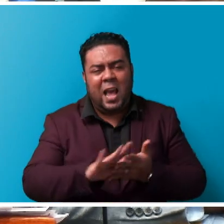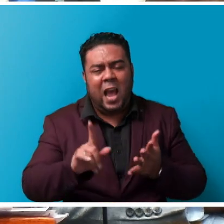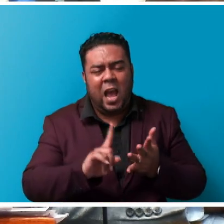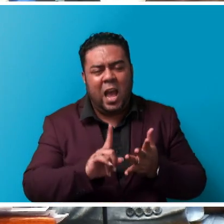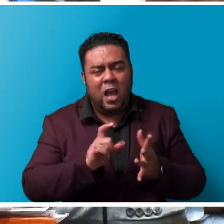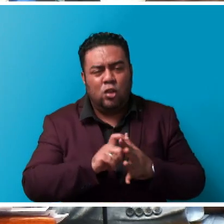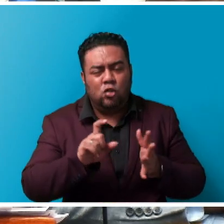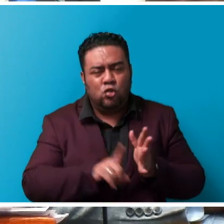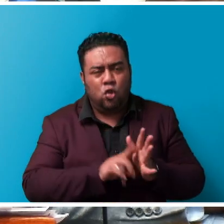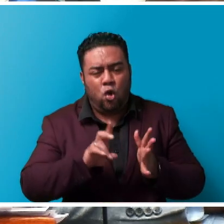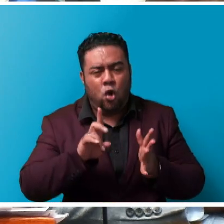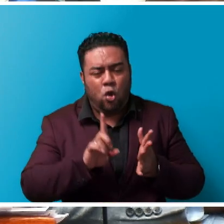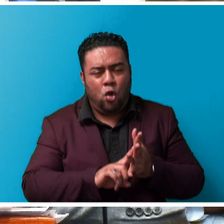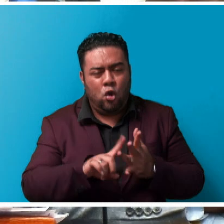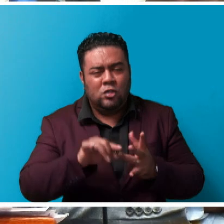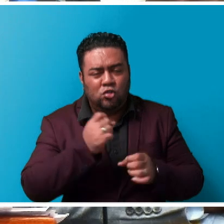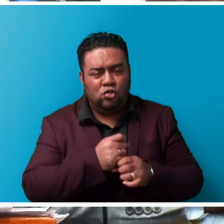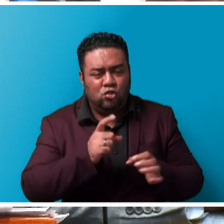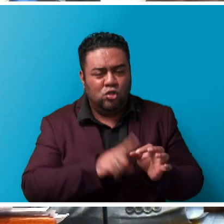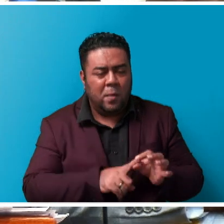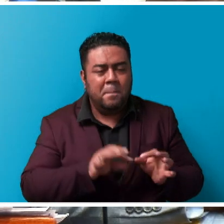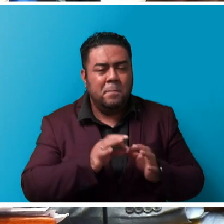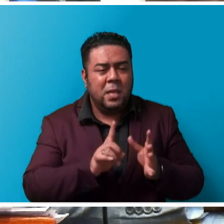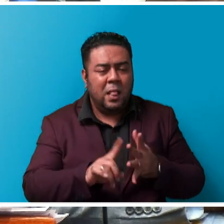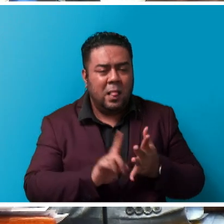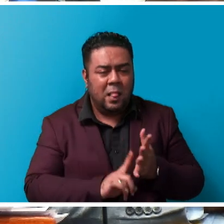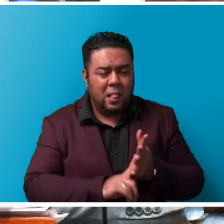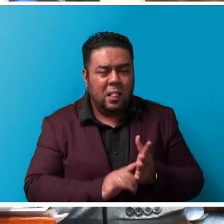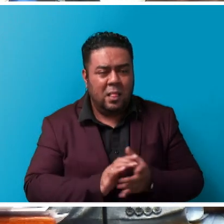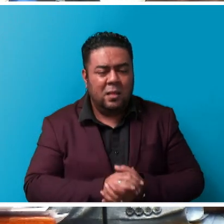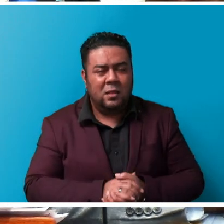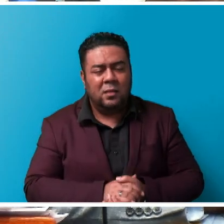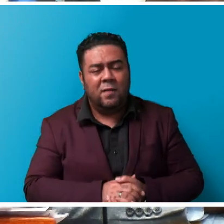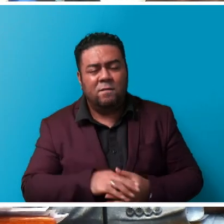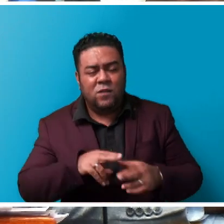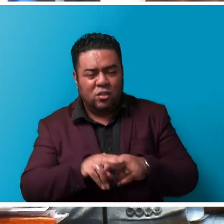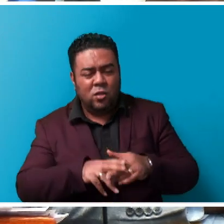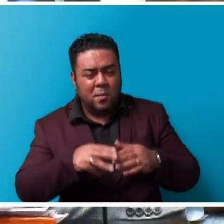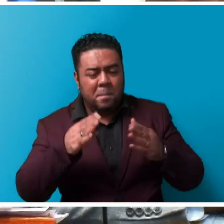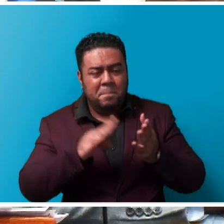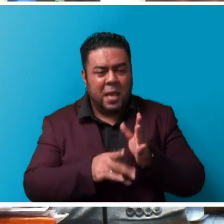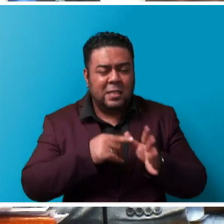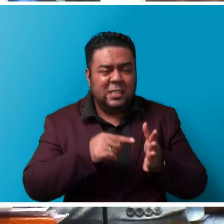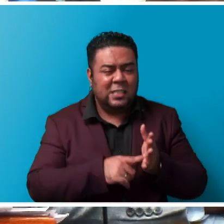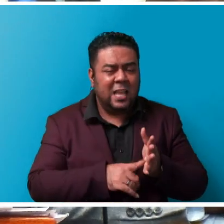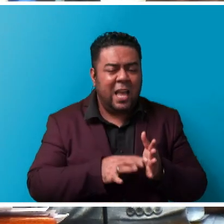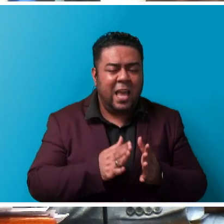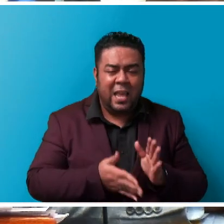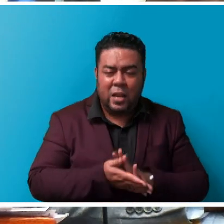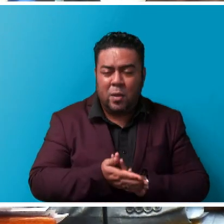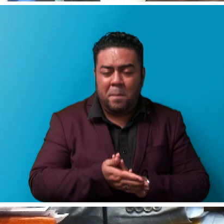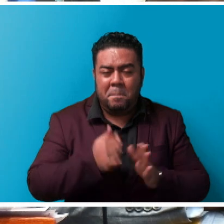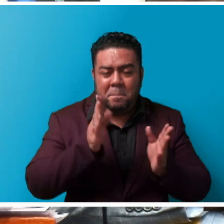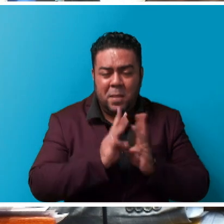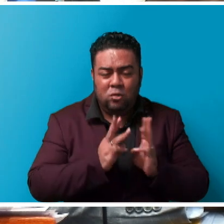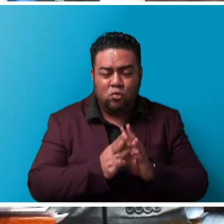is a big milestone which will empower the Fiji Met and Hydrological Services to conduct